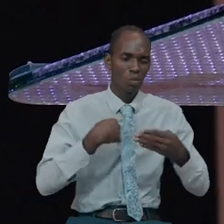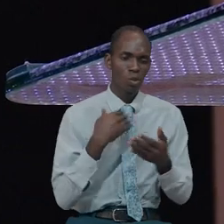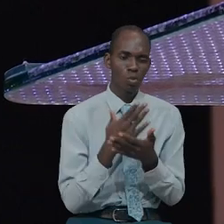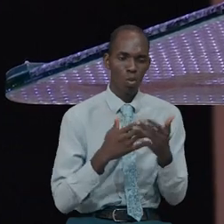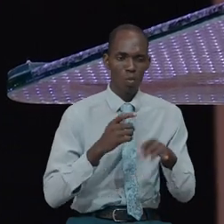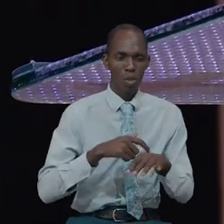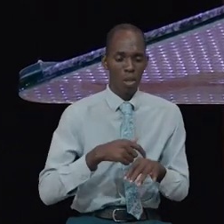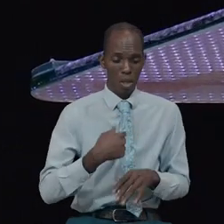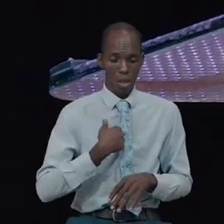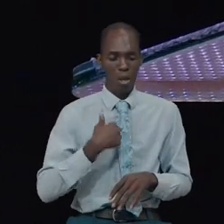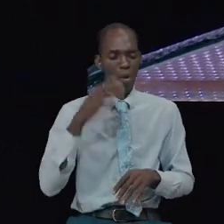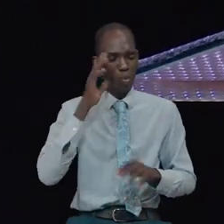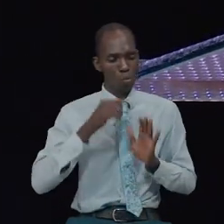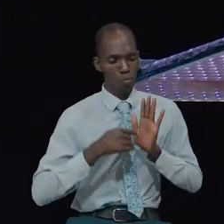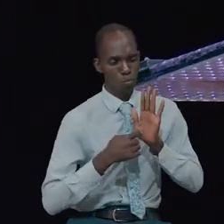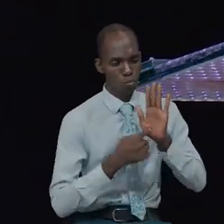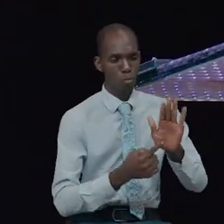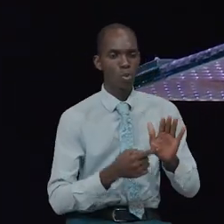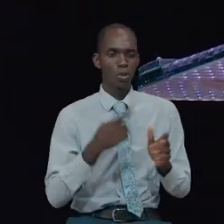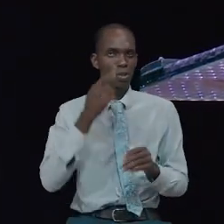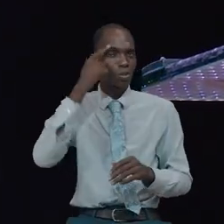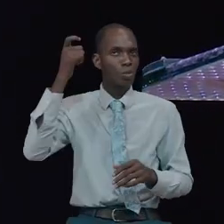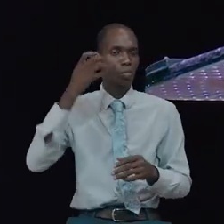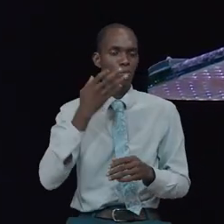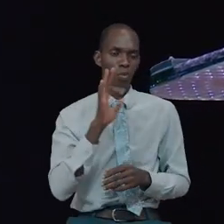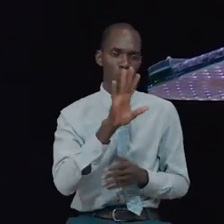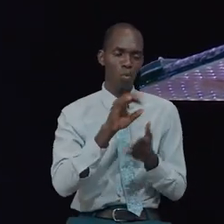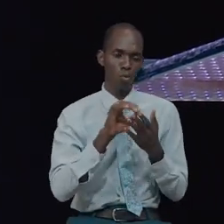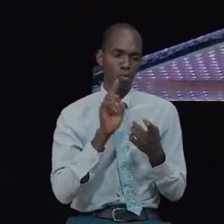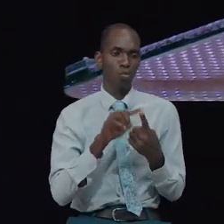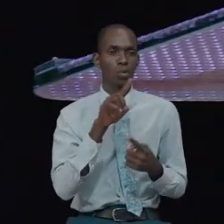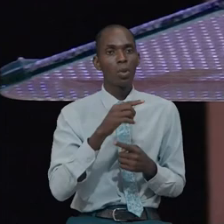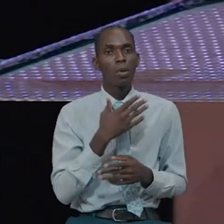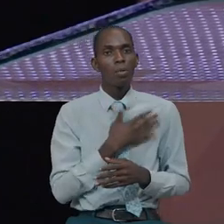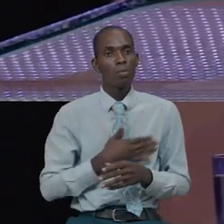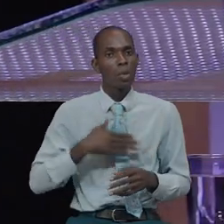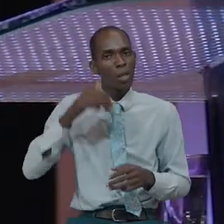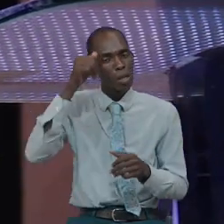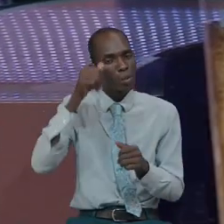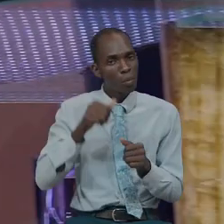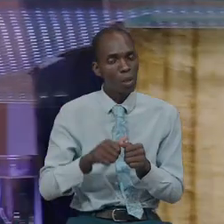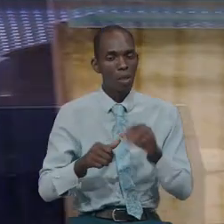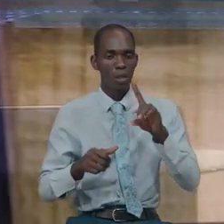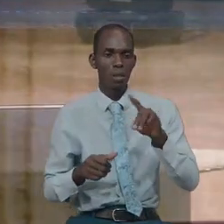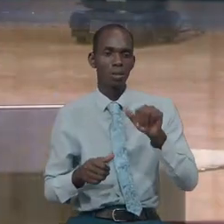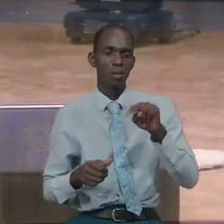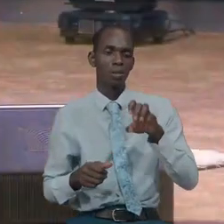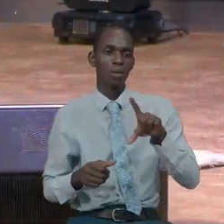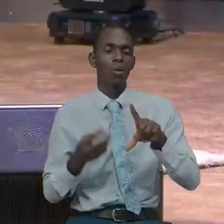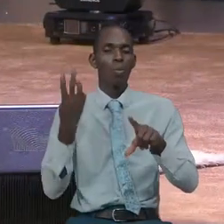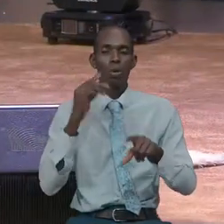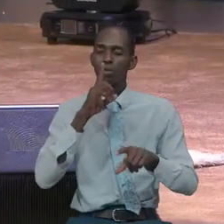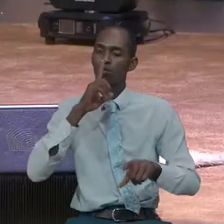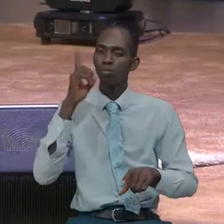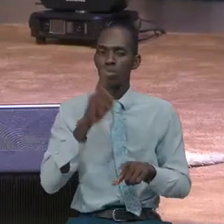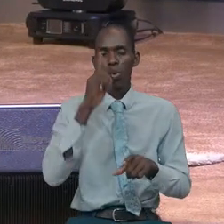will reveal the dream unto you. Please remember that Daniel was a real believer, a true